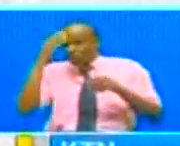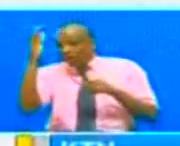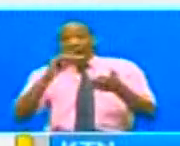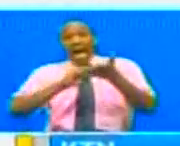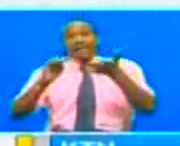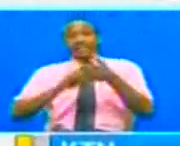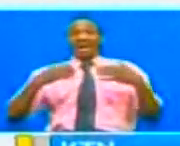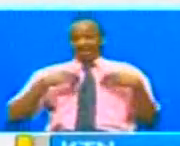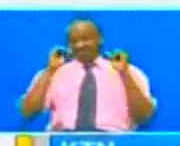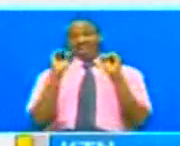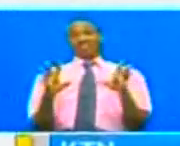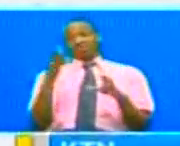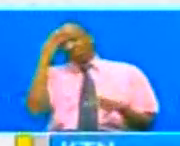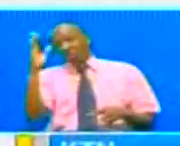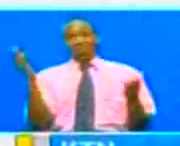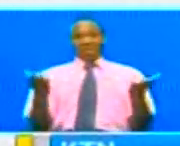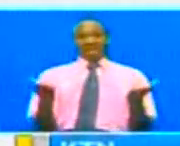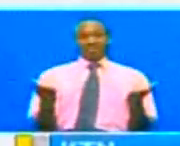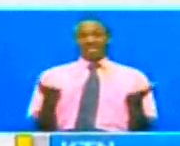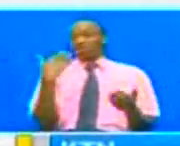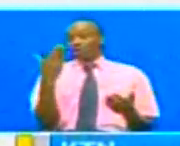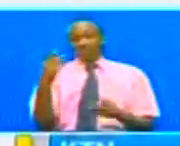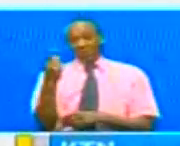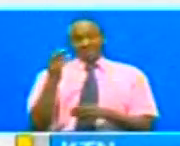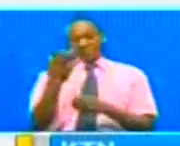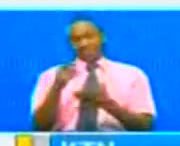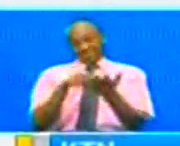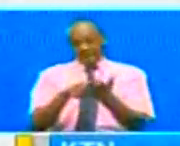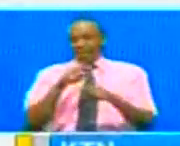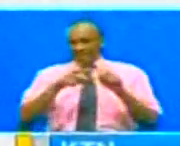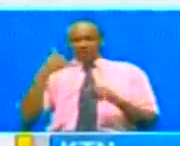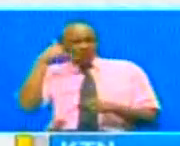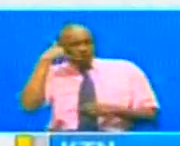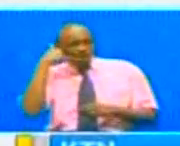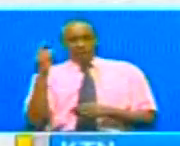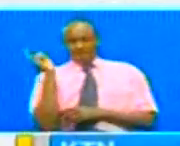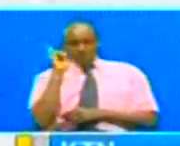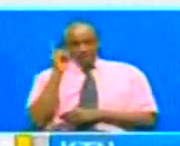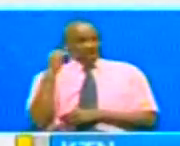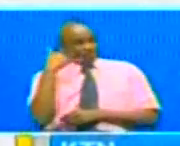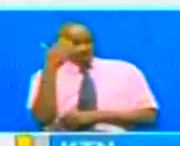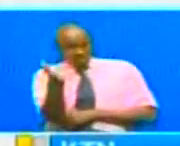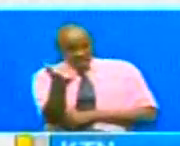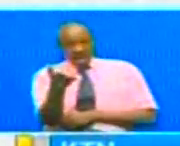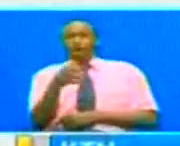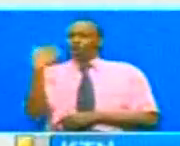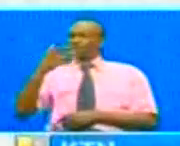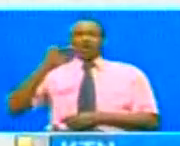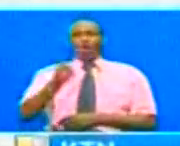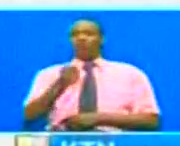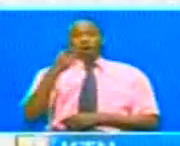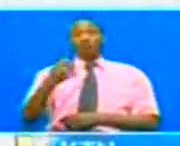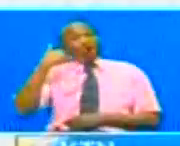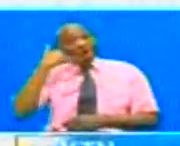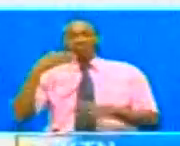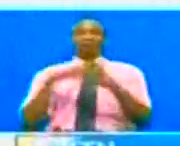of the company is indicated on the document. Further, the mobile phone contact that is shown on the letter is always off. The total cost